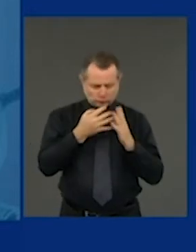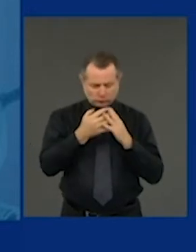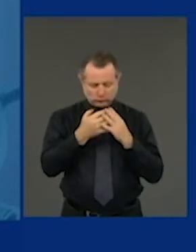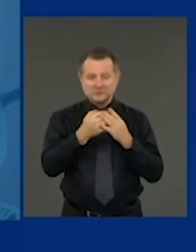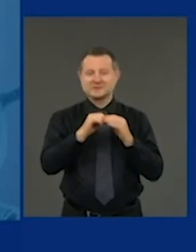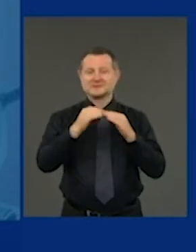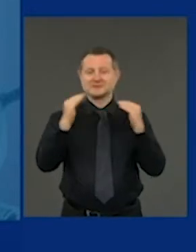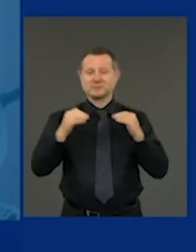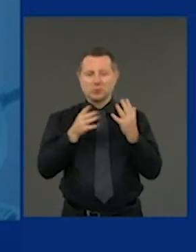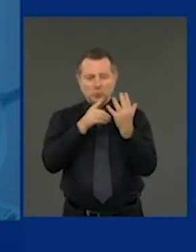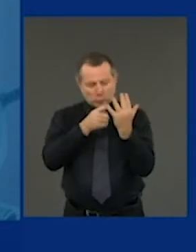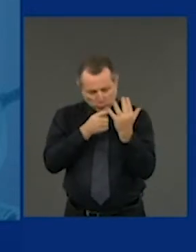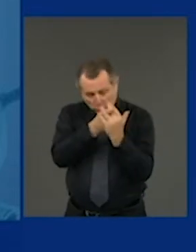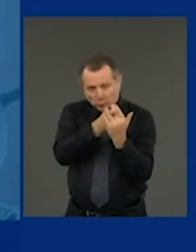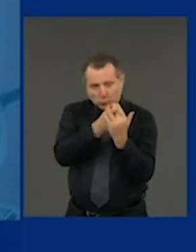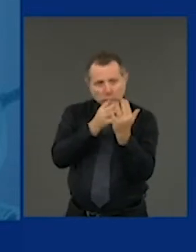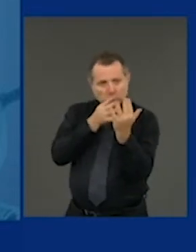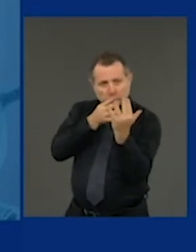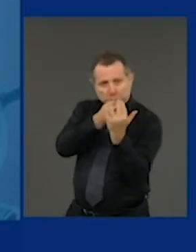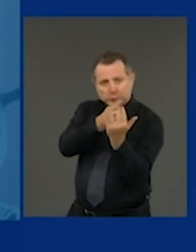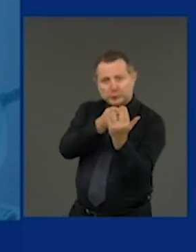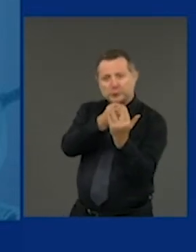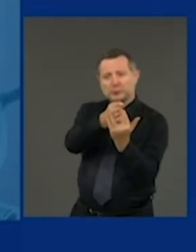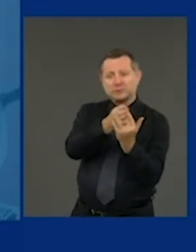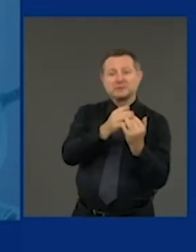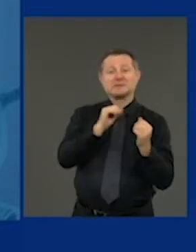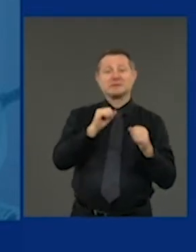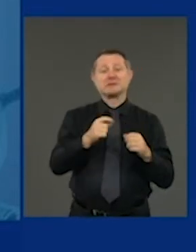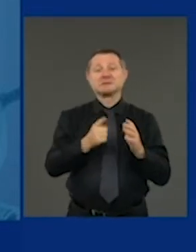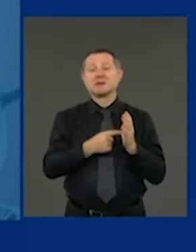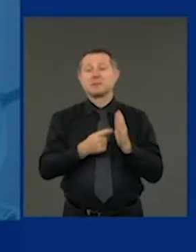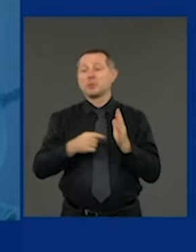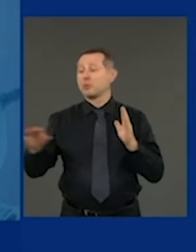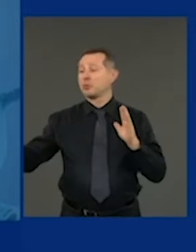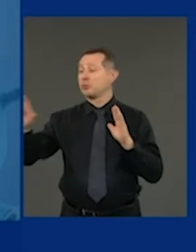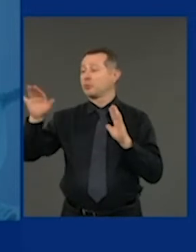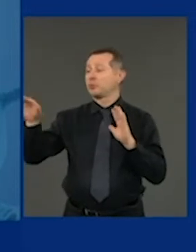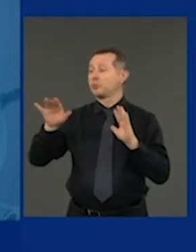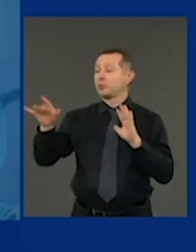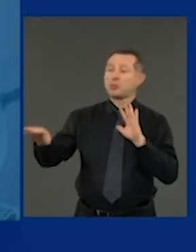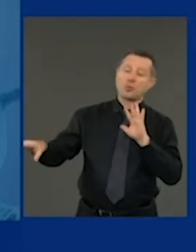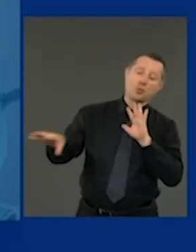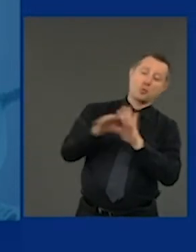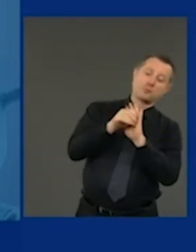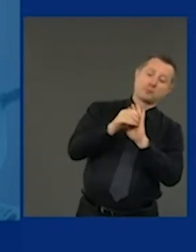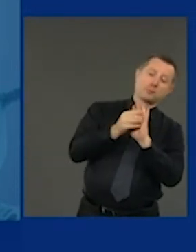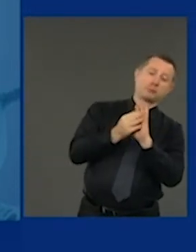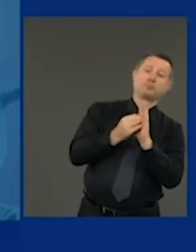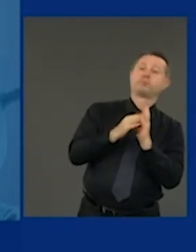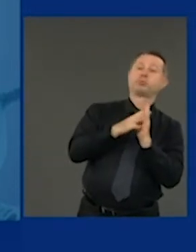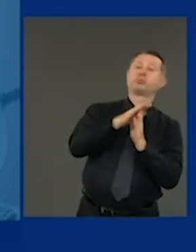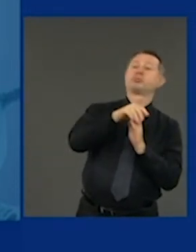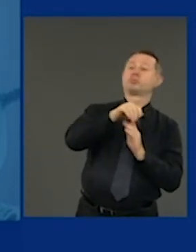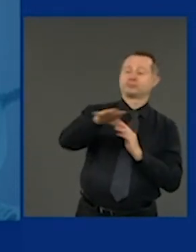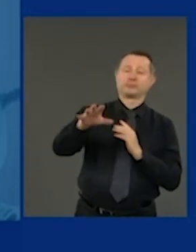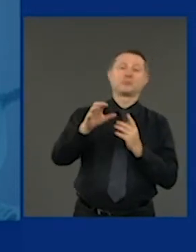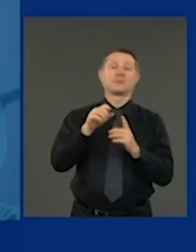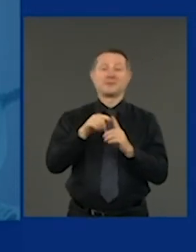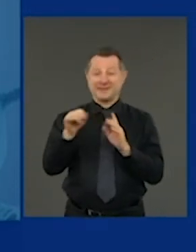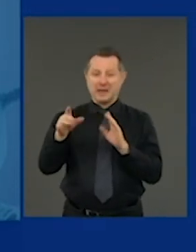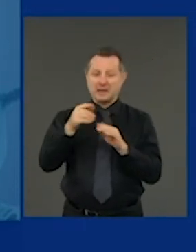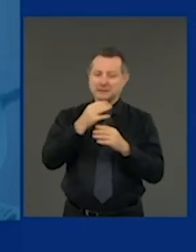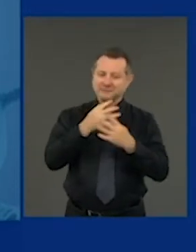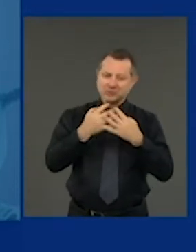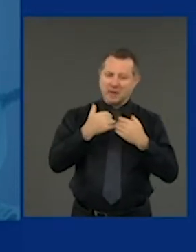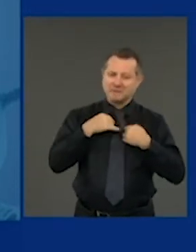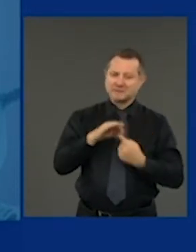system that may be capable of catching the virus as it's attached